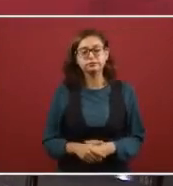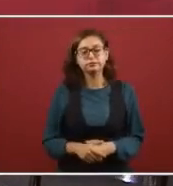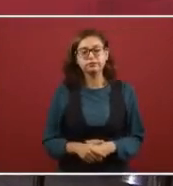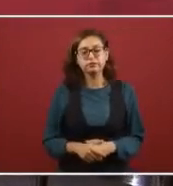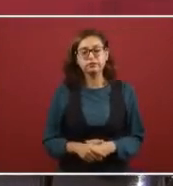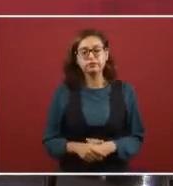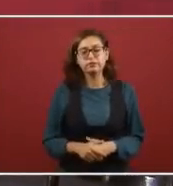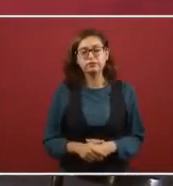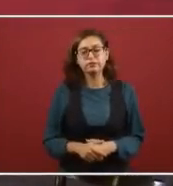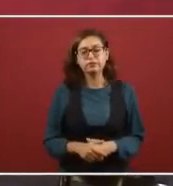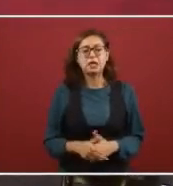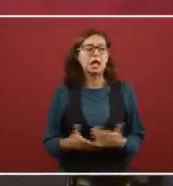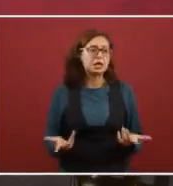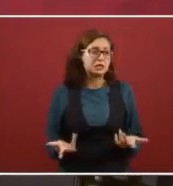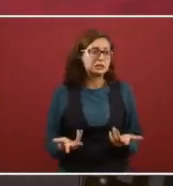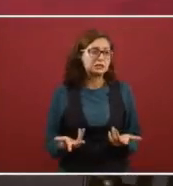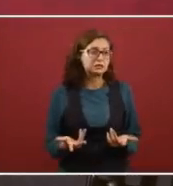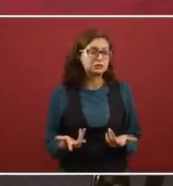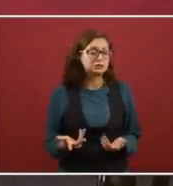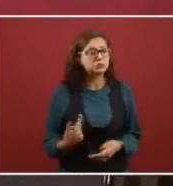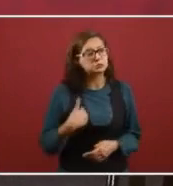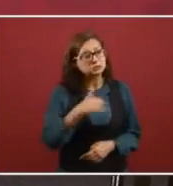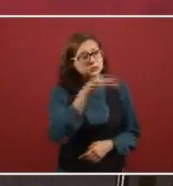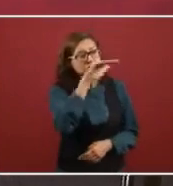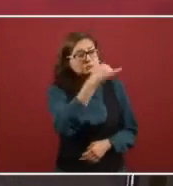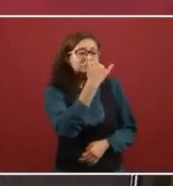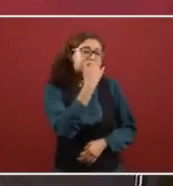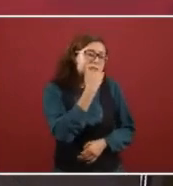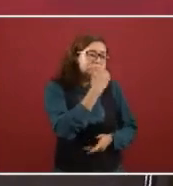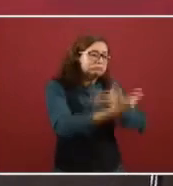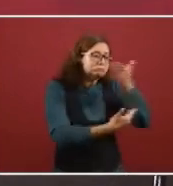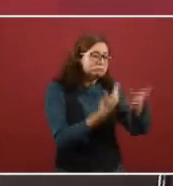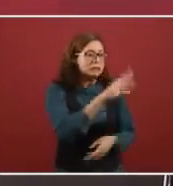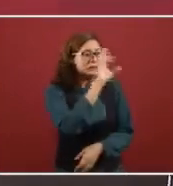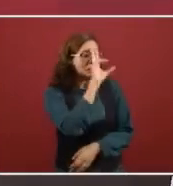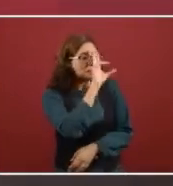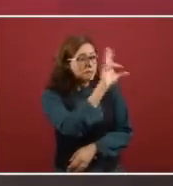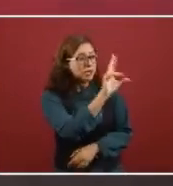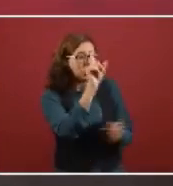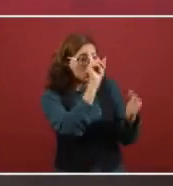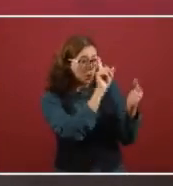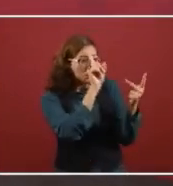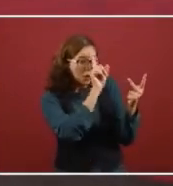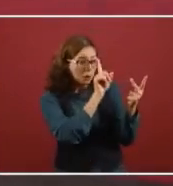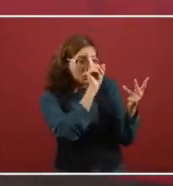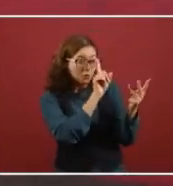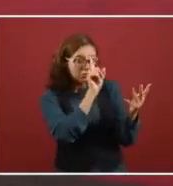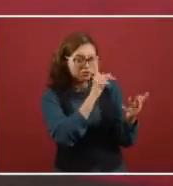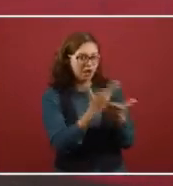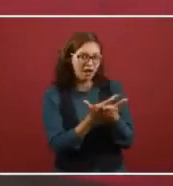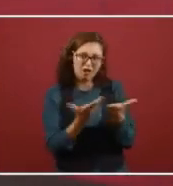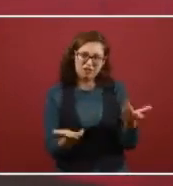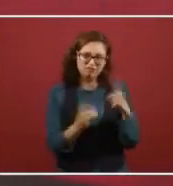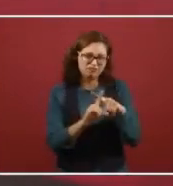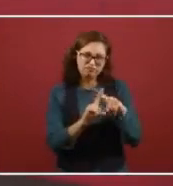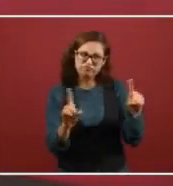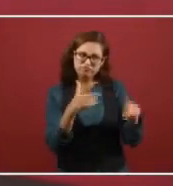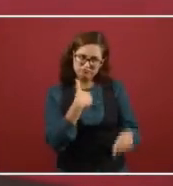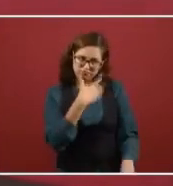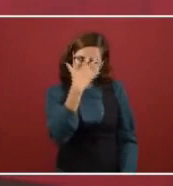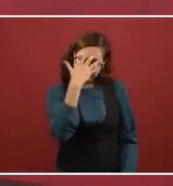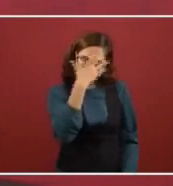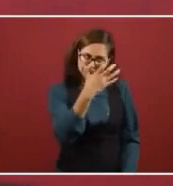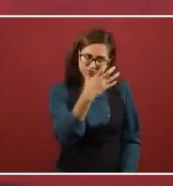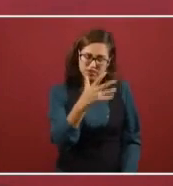So in another moment I could give you more information. Today it's something different. Today it's